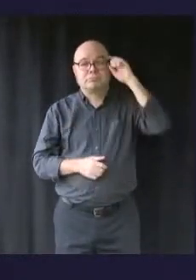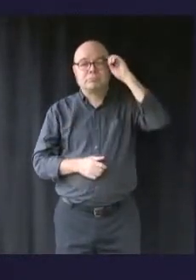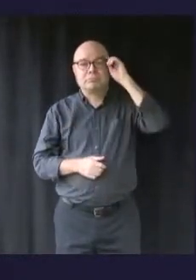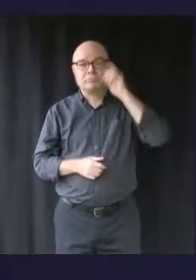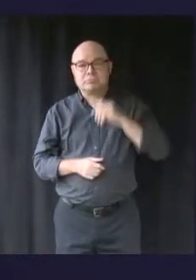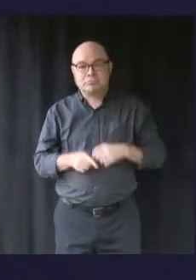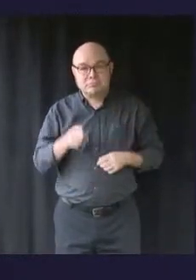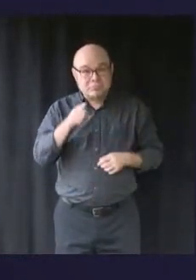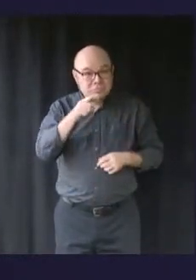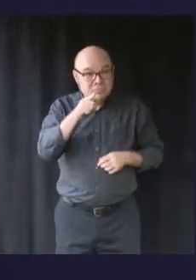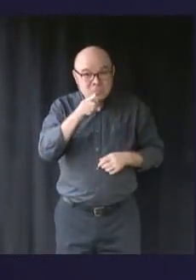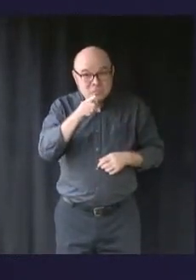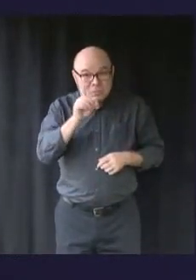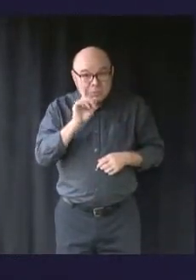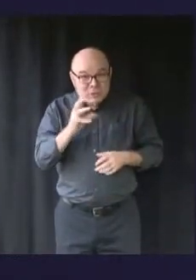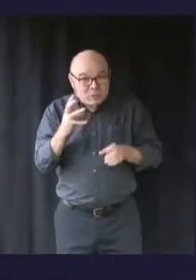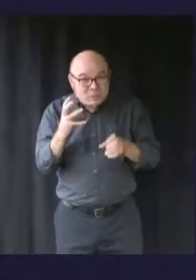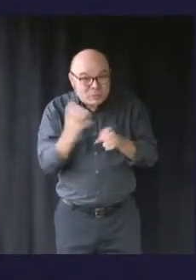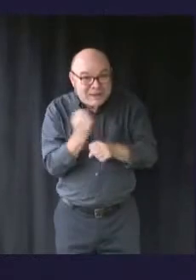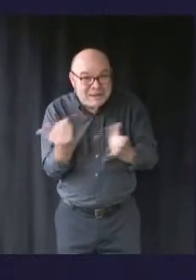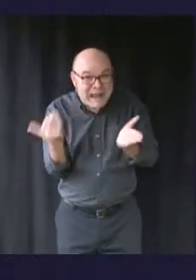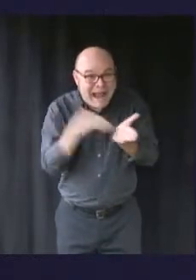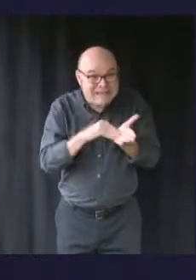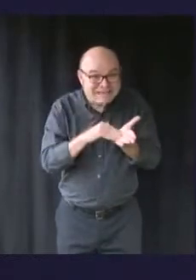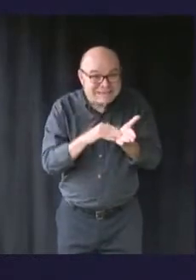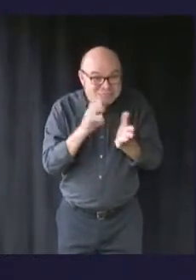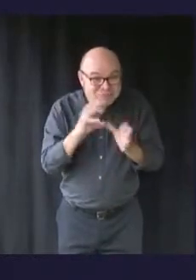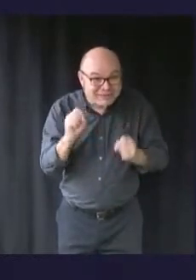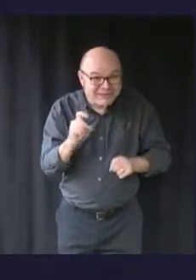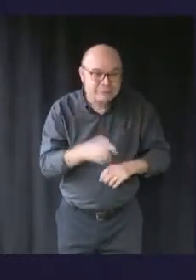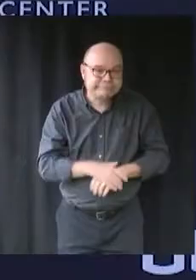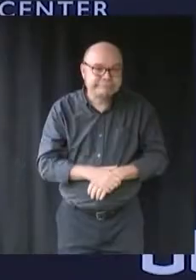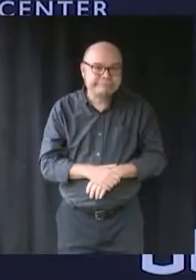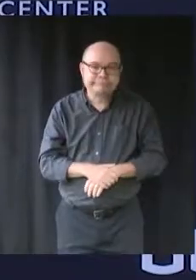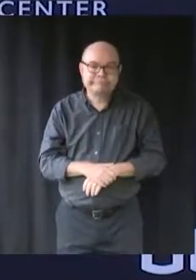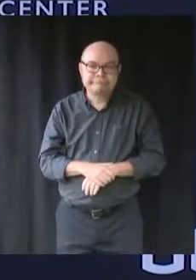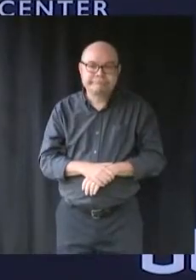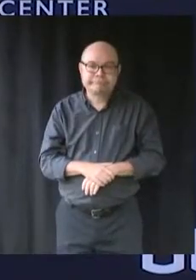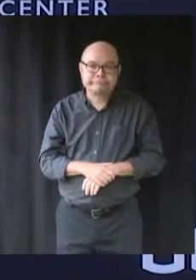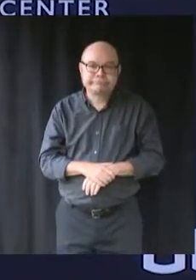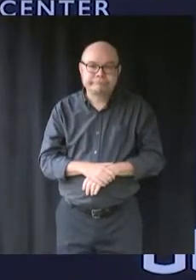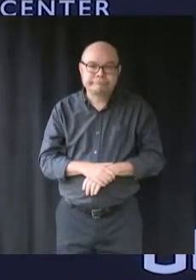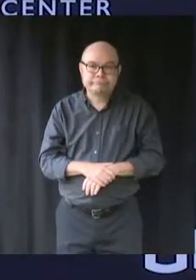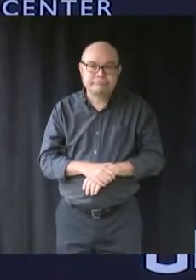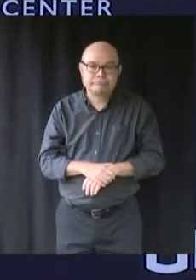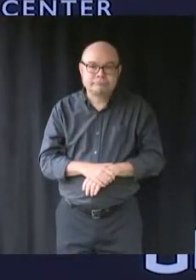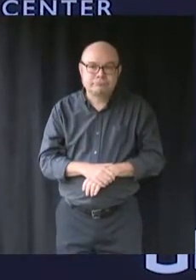God bless you all, and may God protect our troops. Thank you.